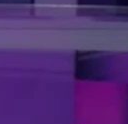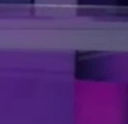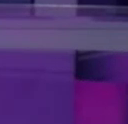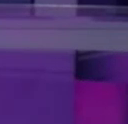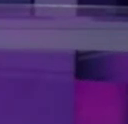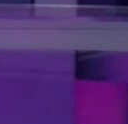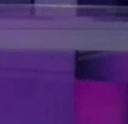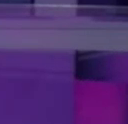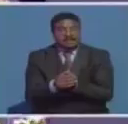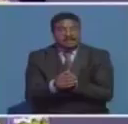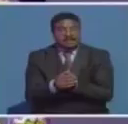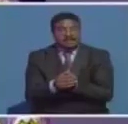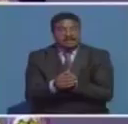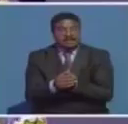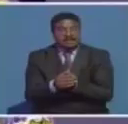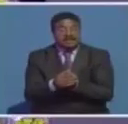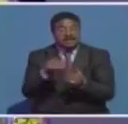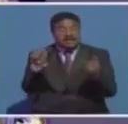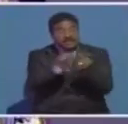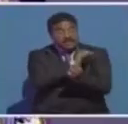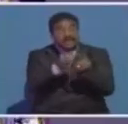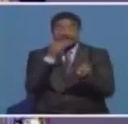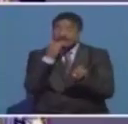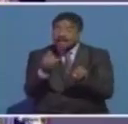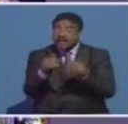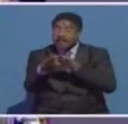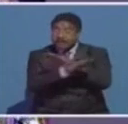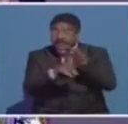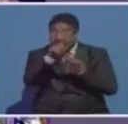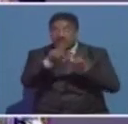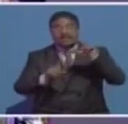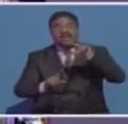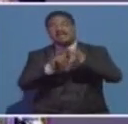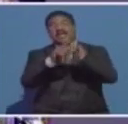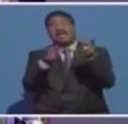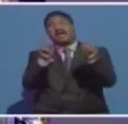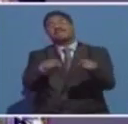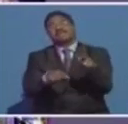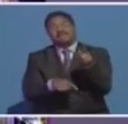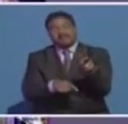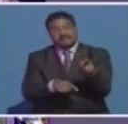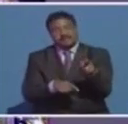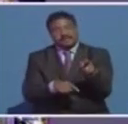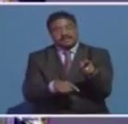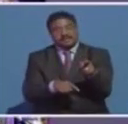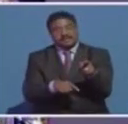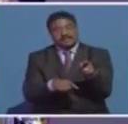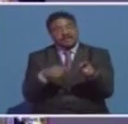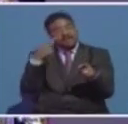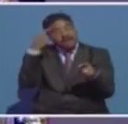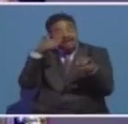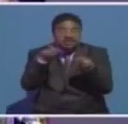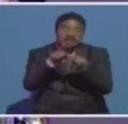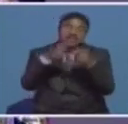disaster? Well, disaster is basically an incident that occurs as a result of